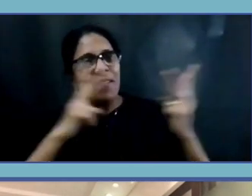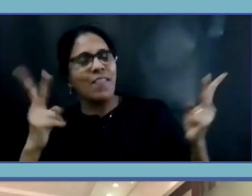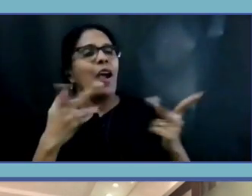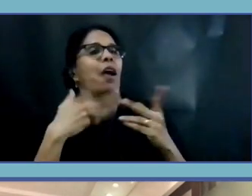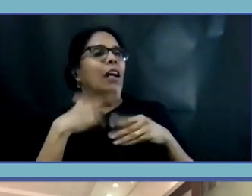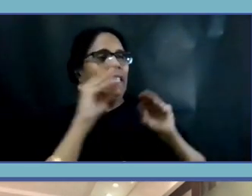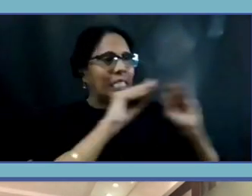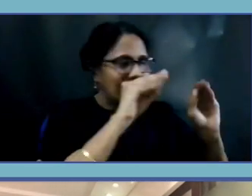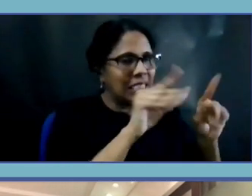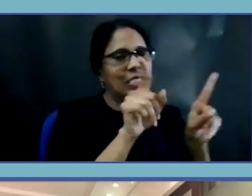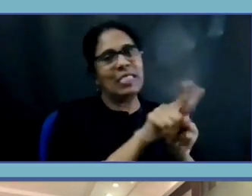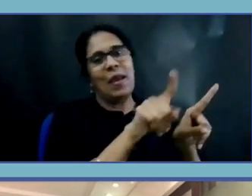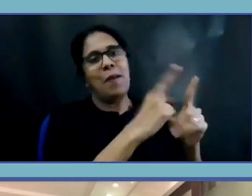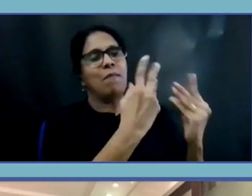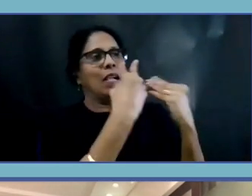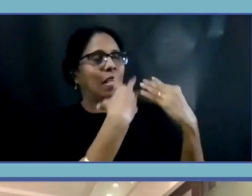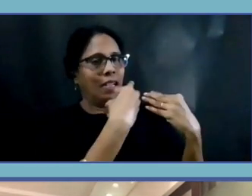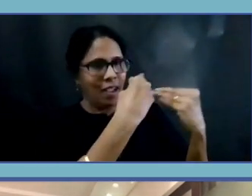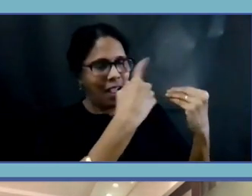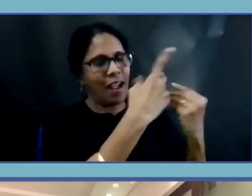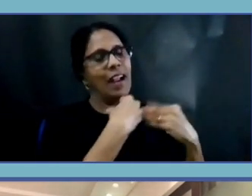from me.